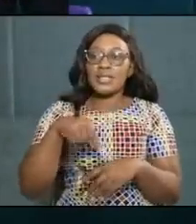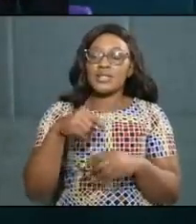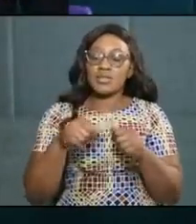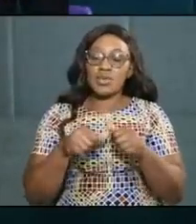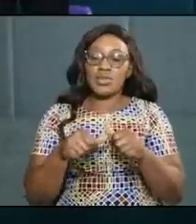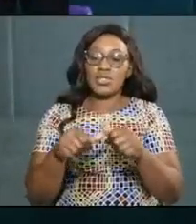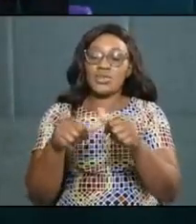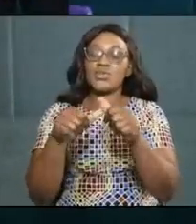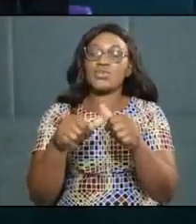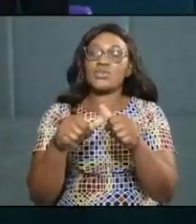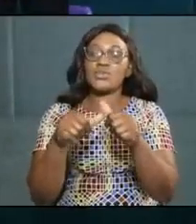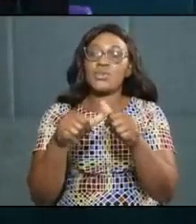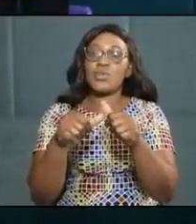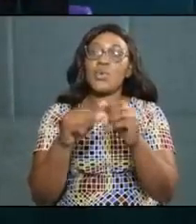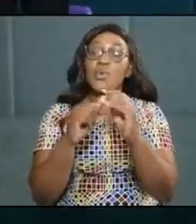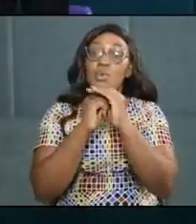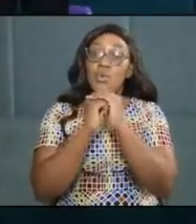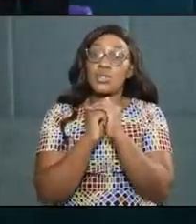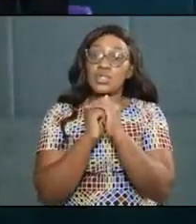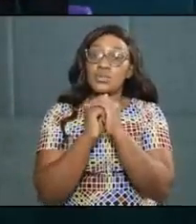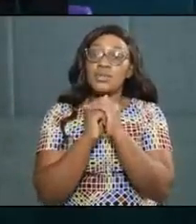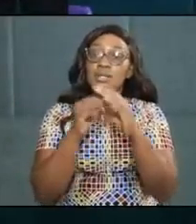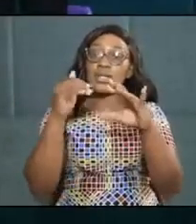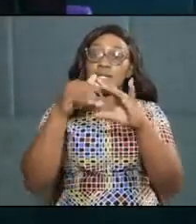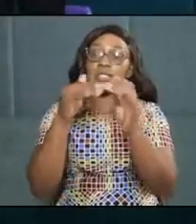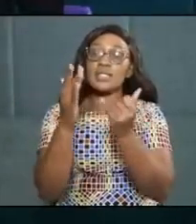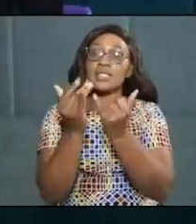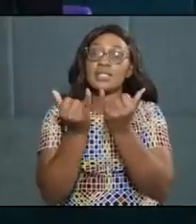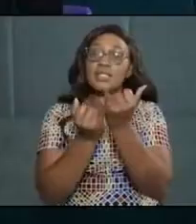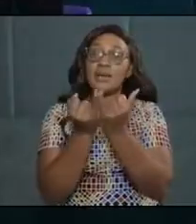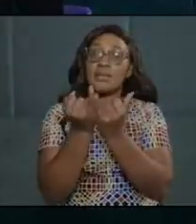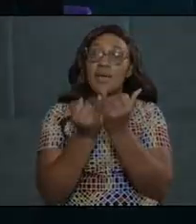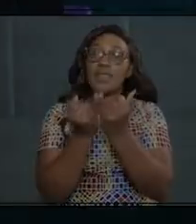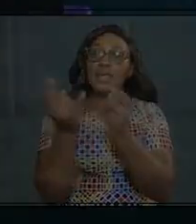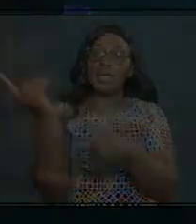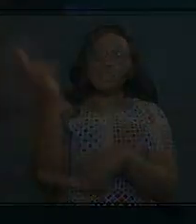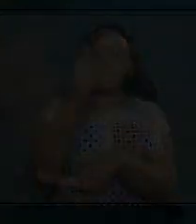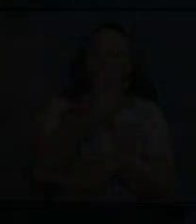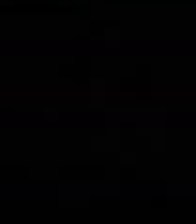Sabbath day. In Jesus' name we pray. Amen.